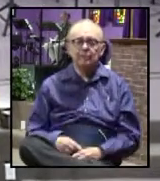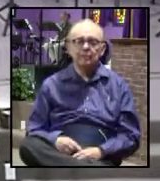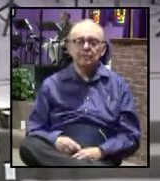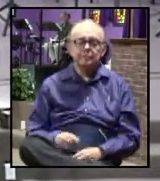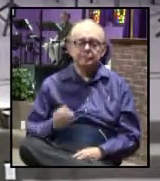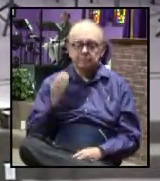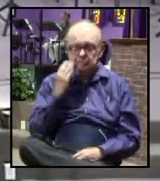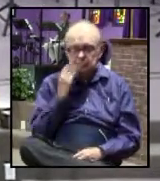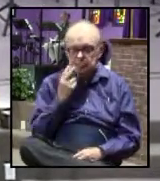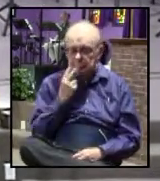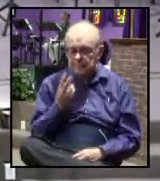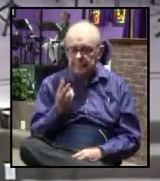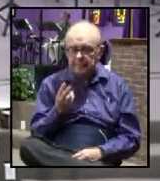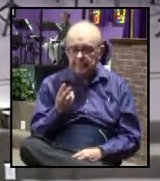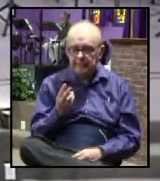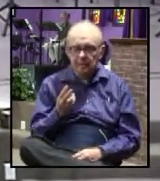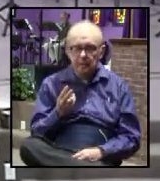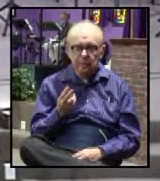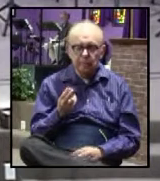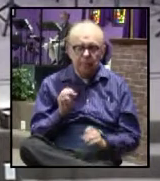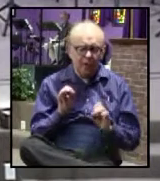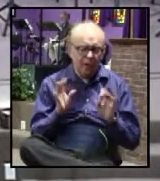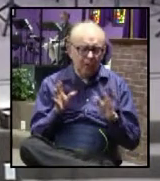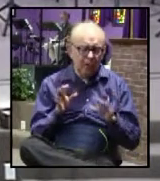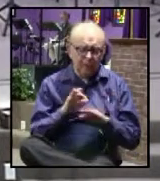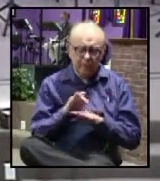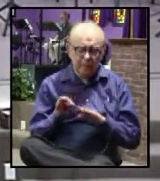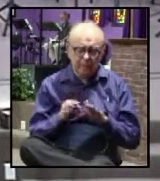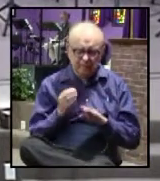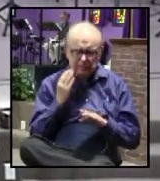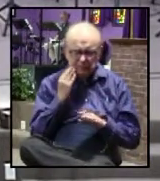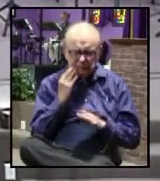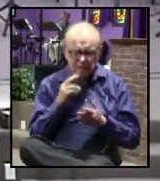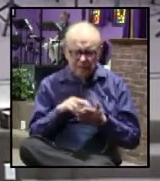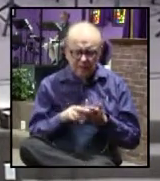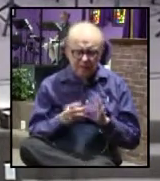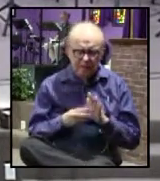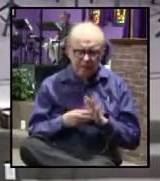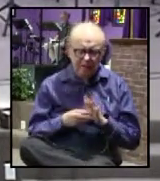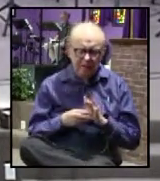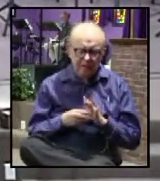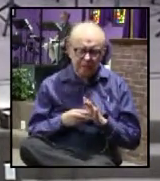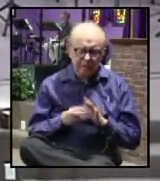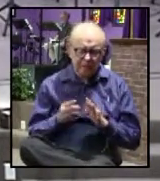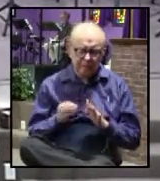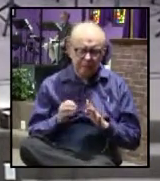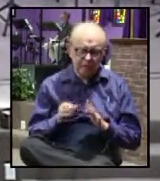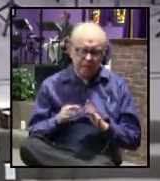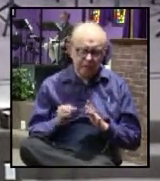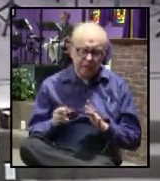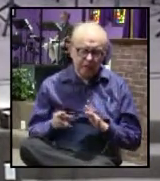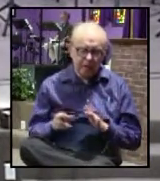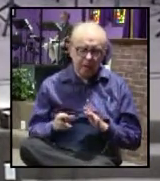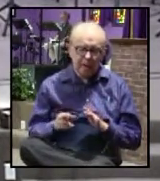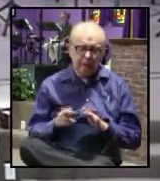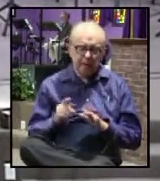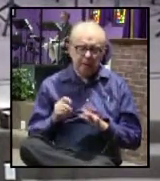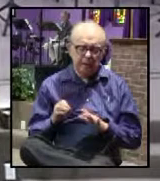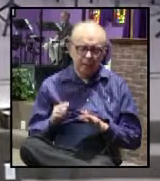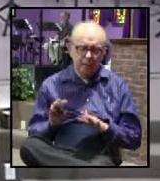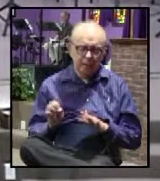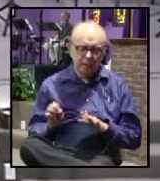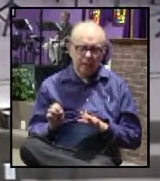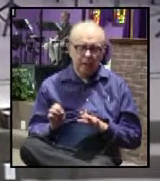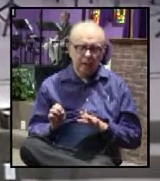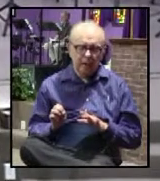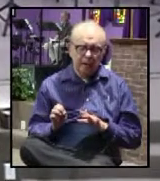You know, have you ever seen those scary feet? You know what I'm talking about, those hammer toes. One toe's pointing out to the side, it has a